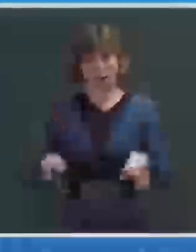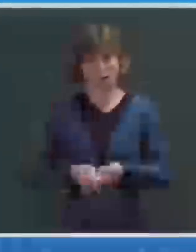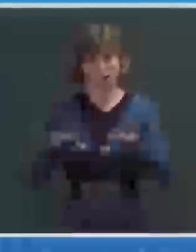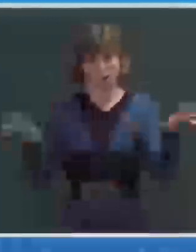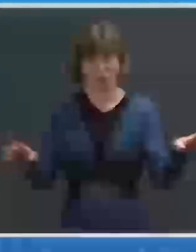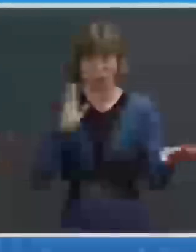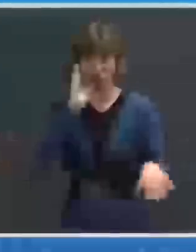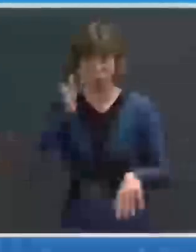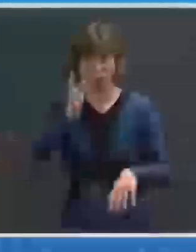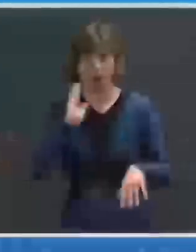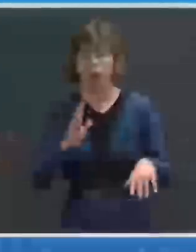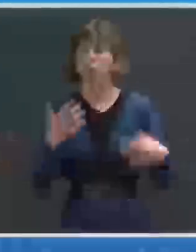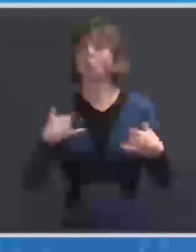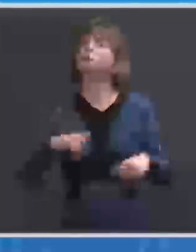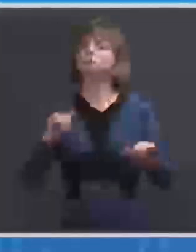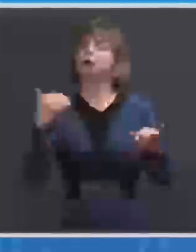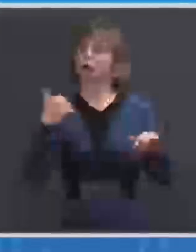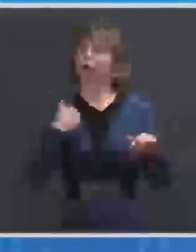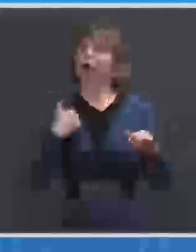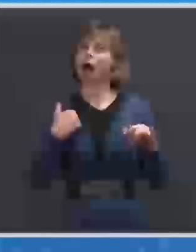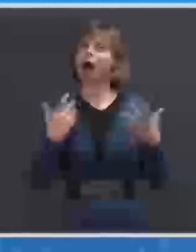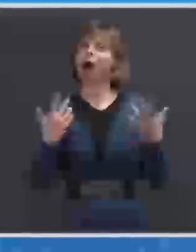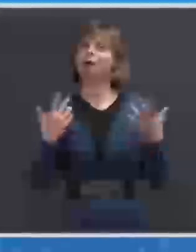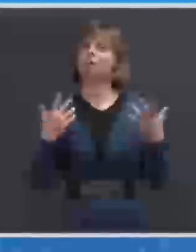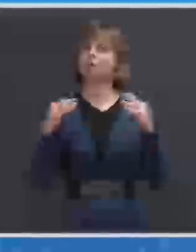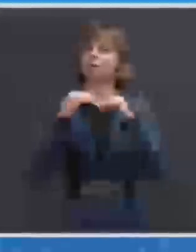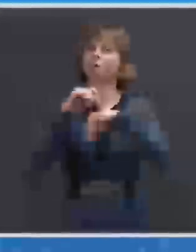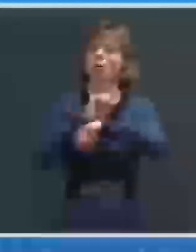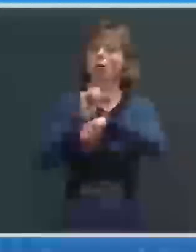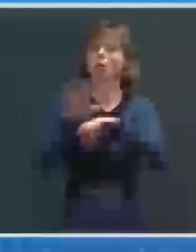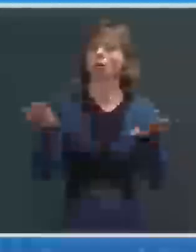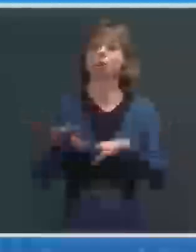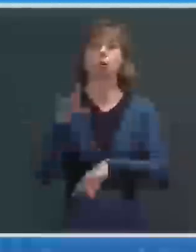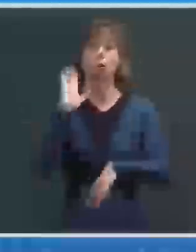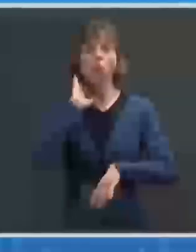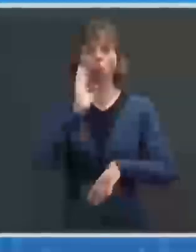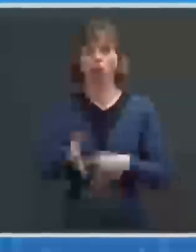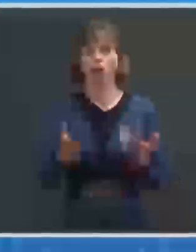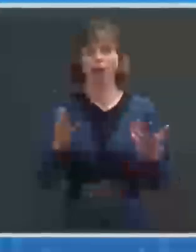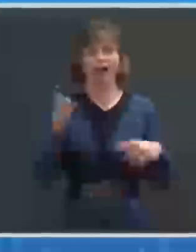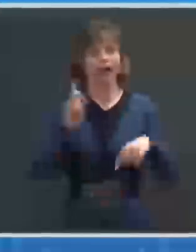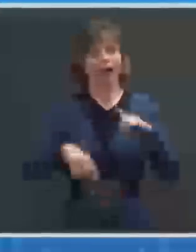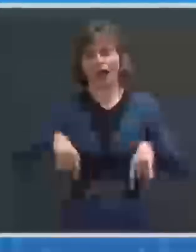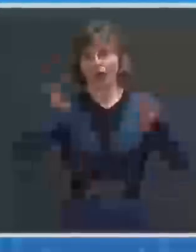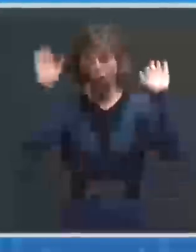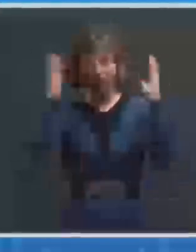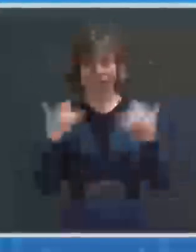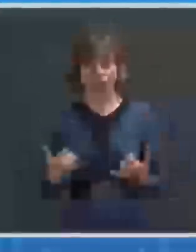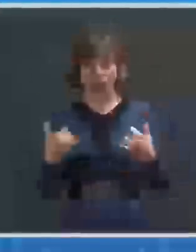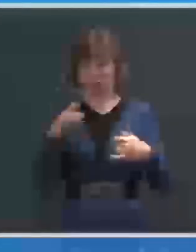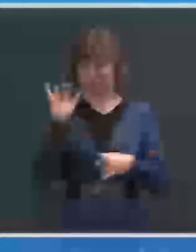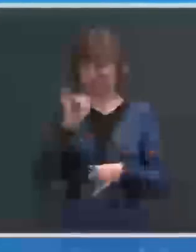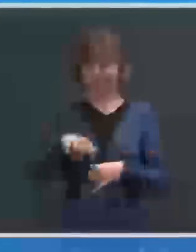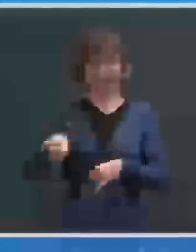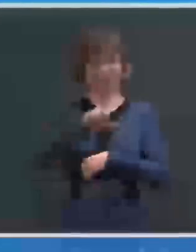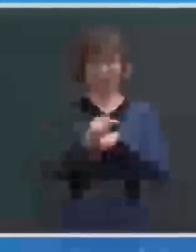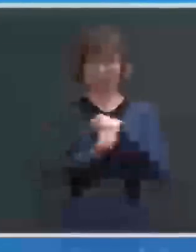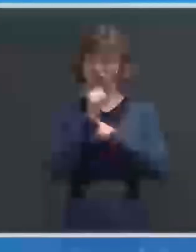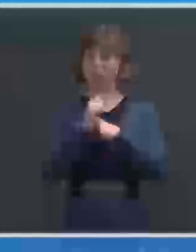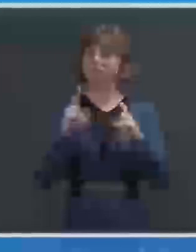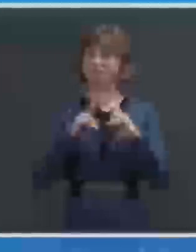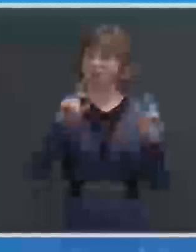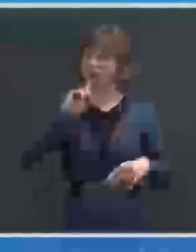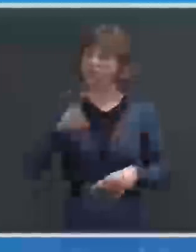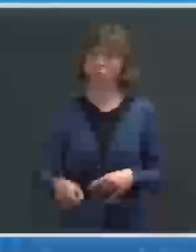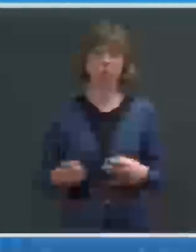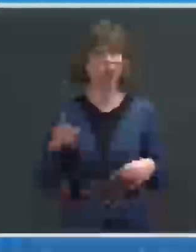lose the hard-earned ground we have gained. These variants are a very real threat to our people and our progress. Now